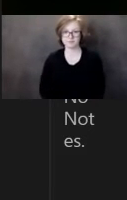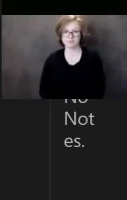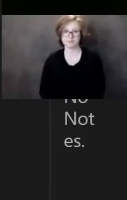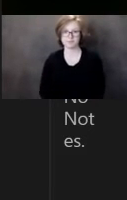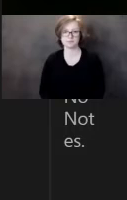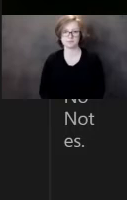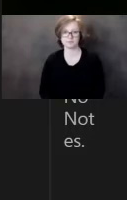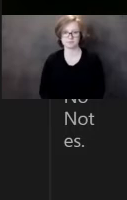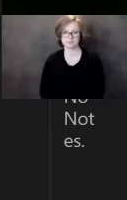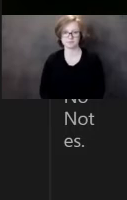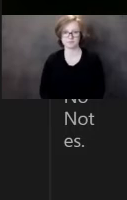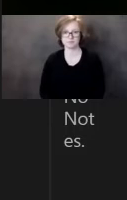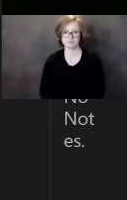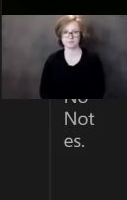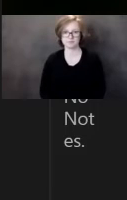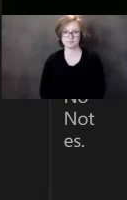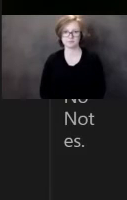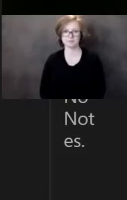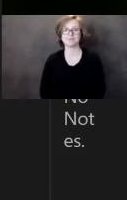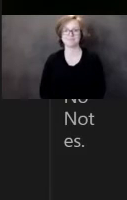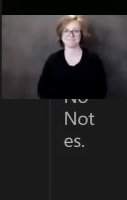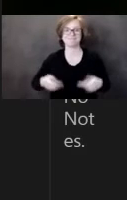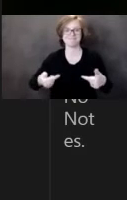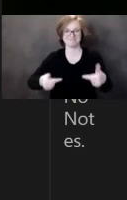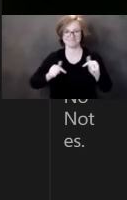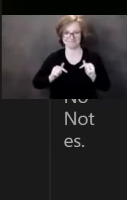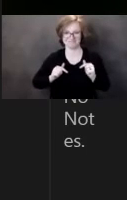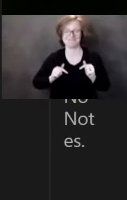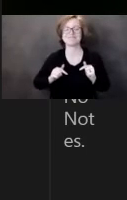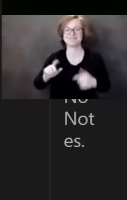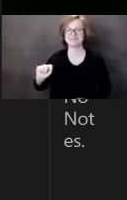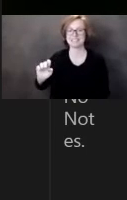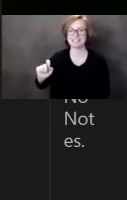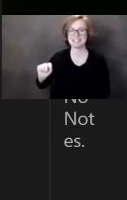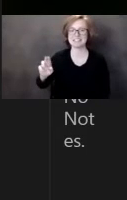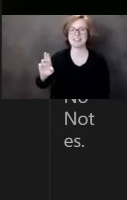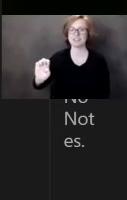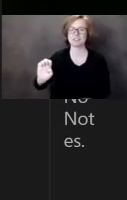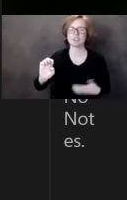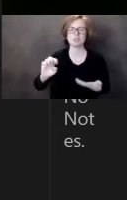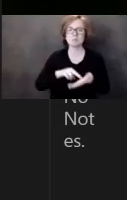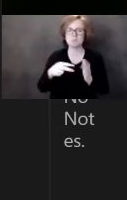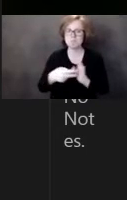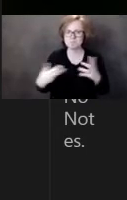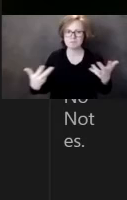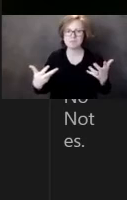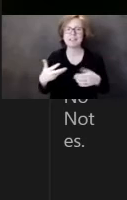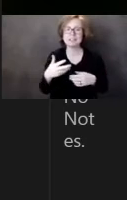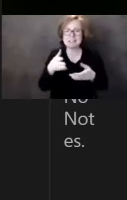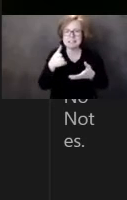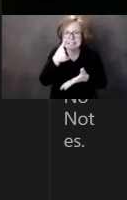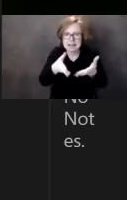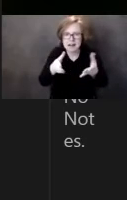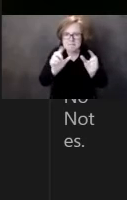how big are the particles? And I am sure by this point in this course, most of you have concluded that you have primarily a